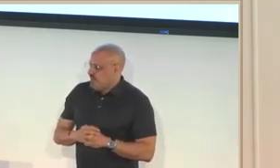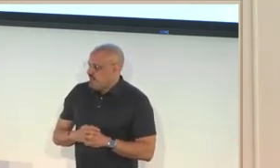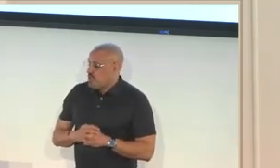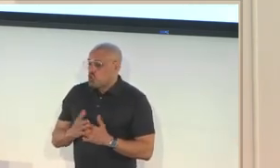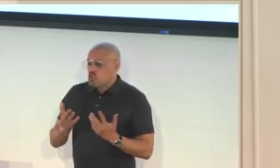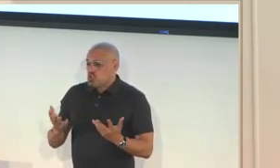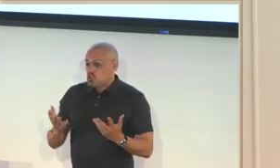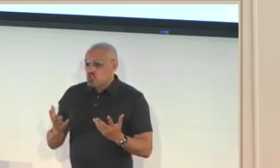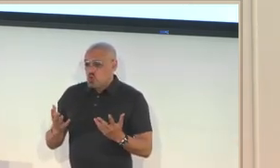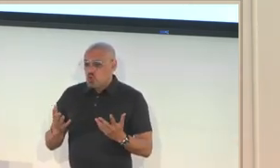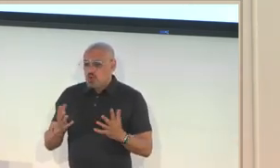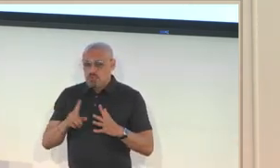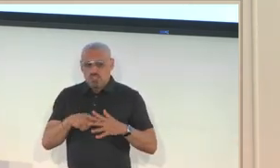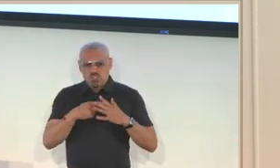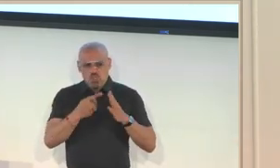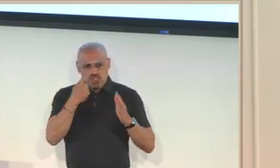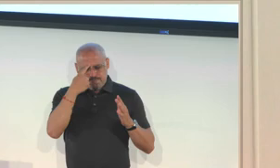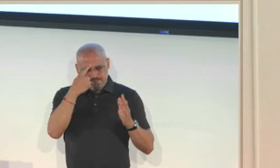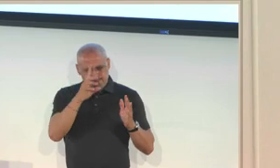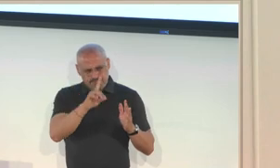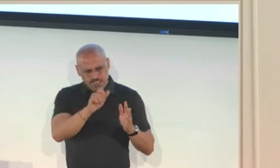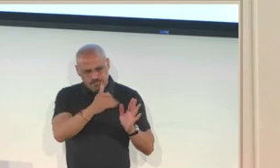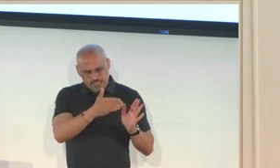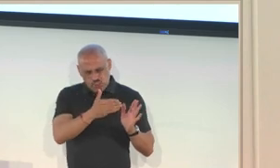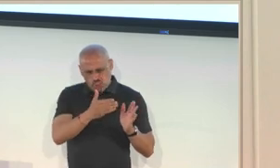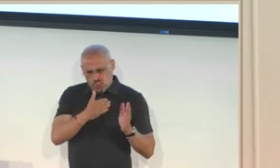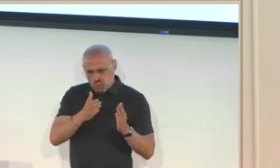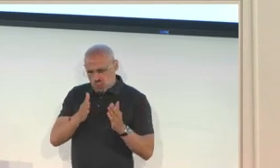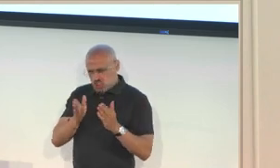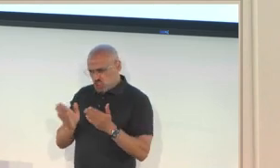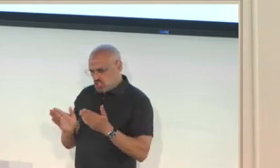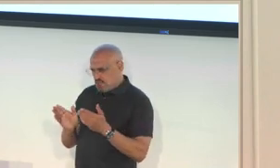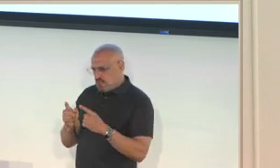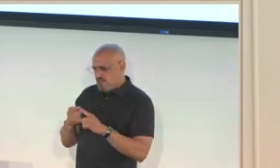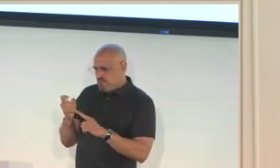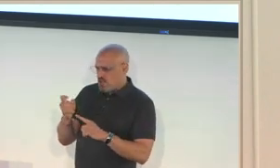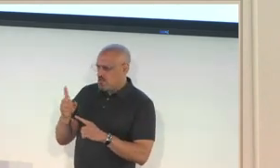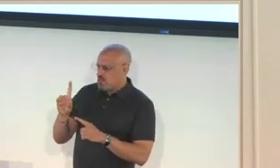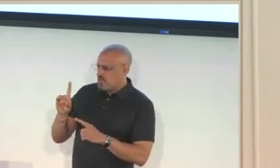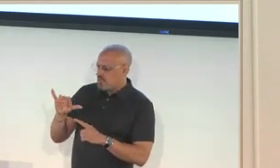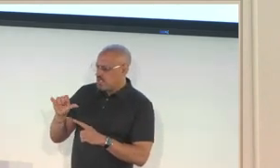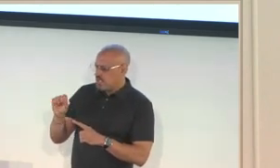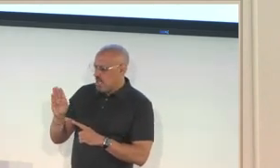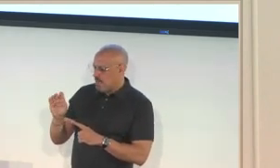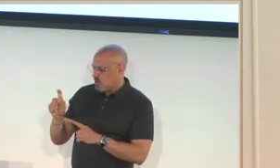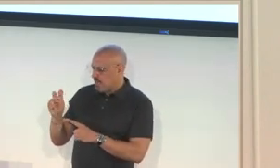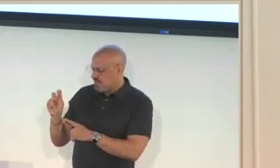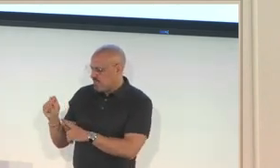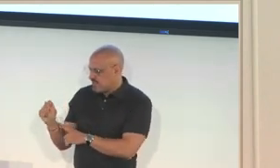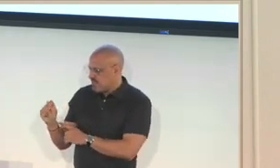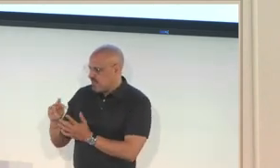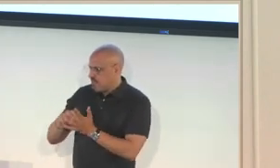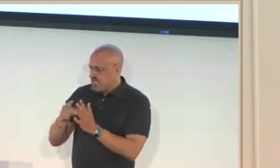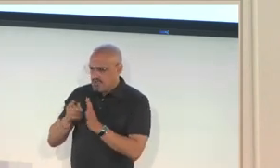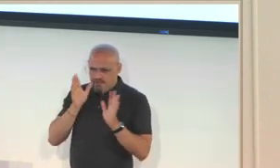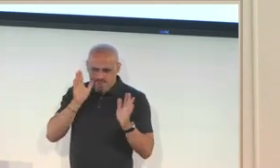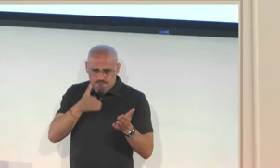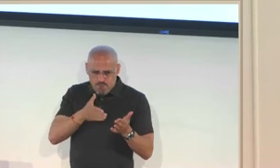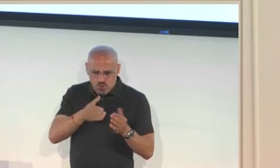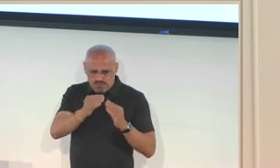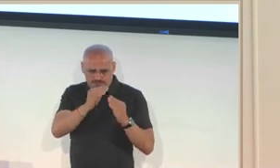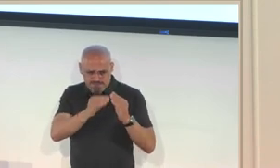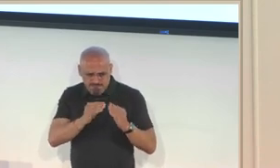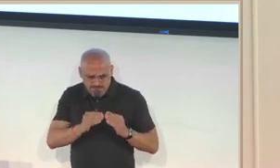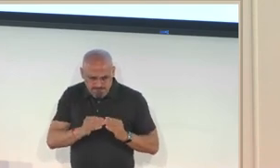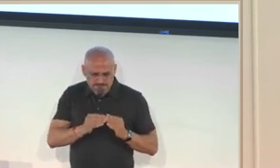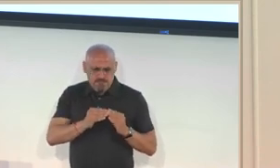So by starting to shift disability from disability to disablement, it means focusing less on fixing individuals